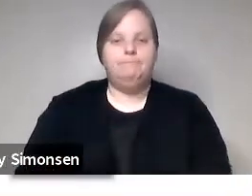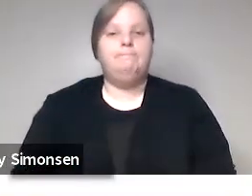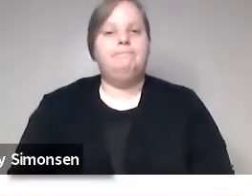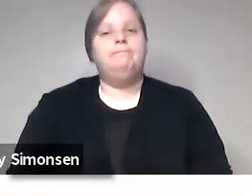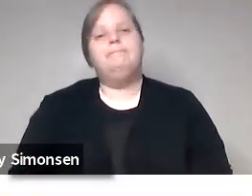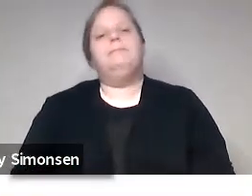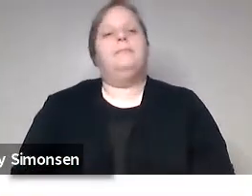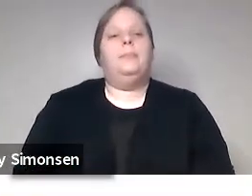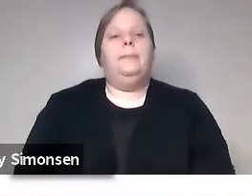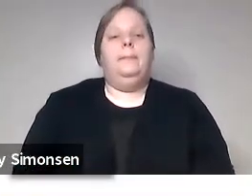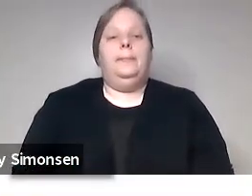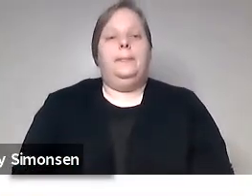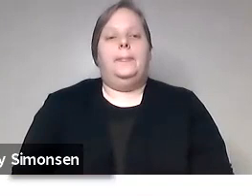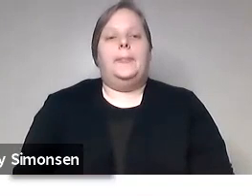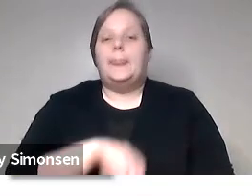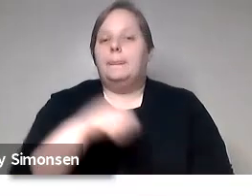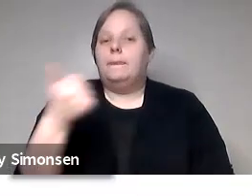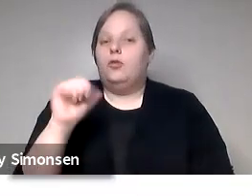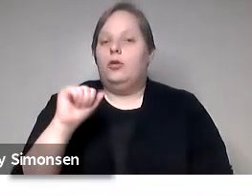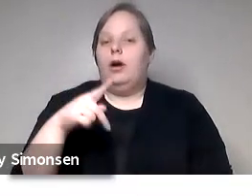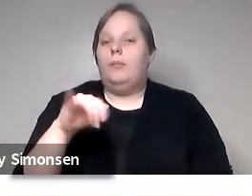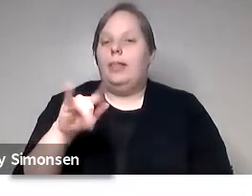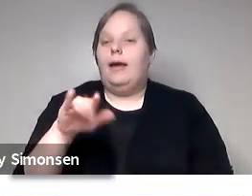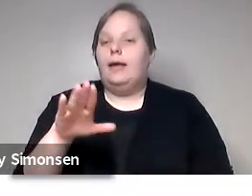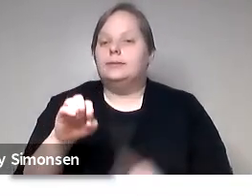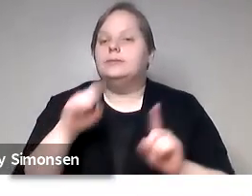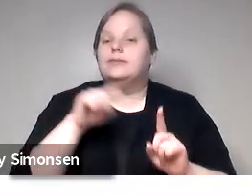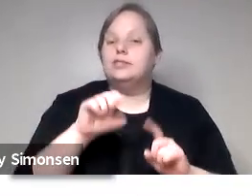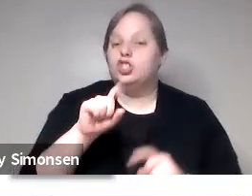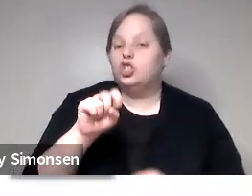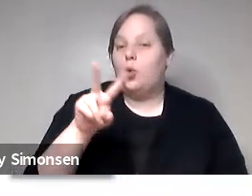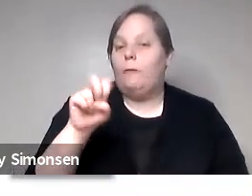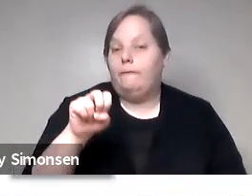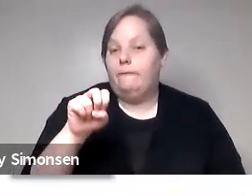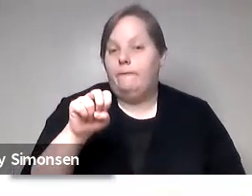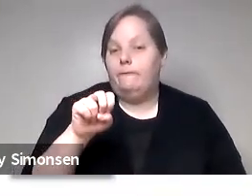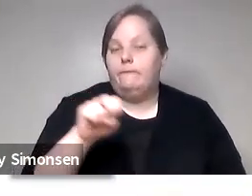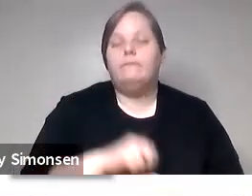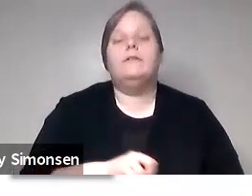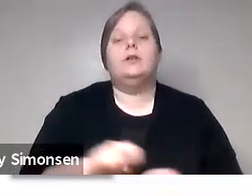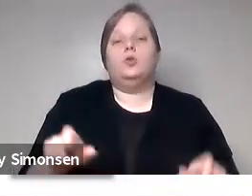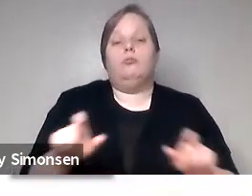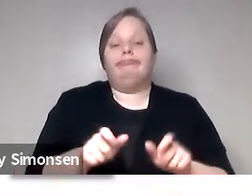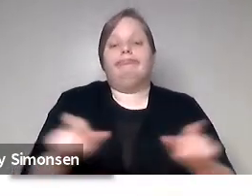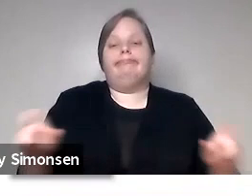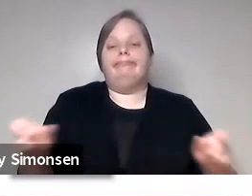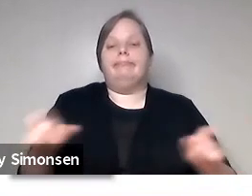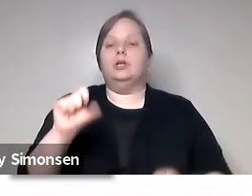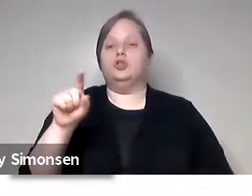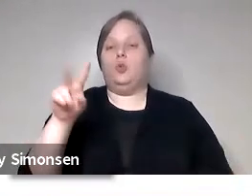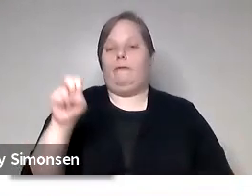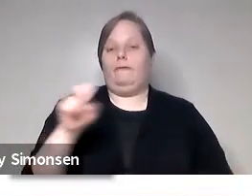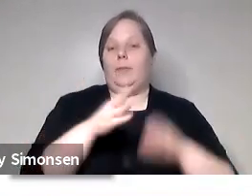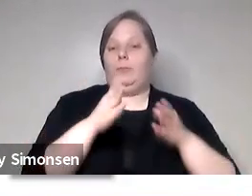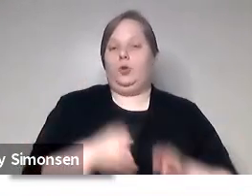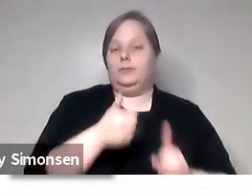Another look at some appliances. This is a stove. The knobs on the stove with this individual, we're